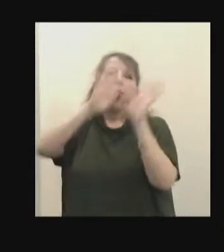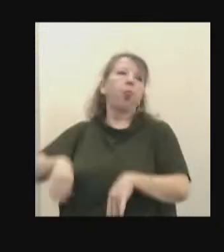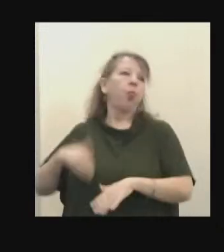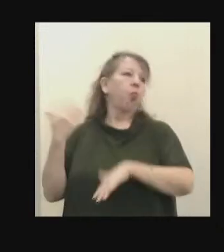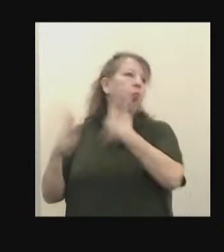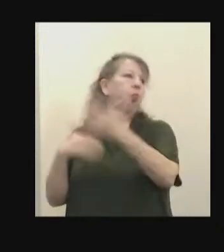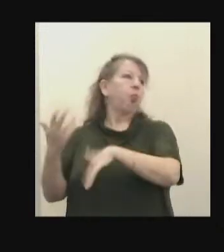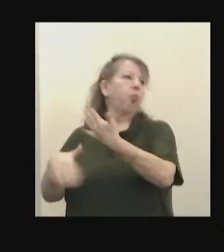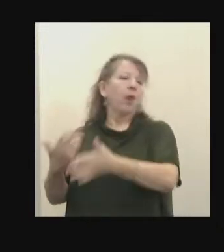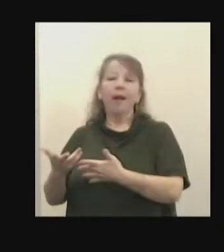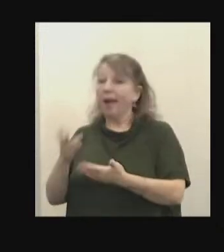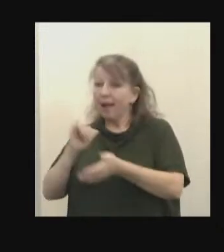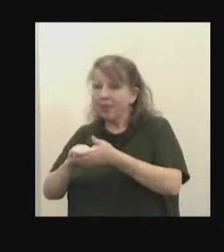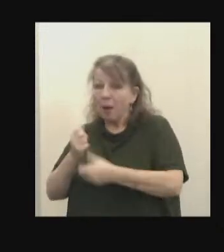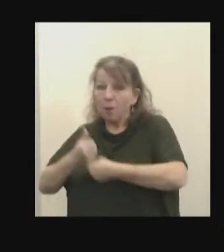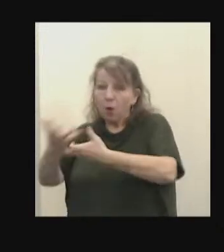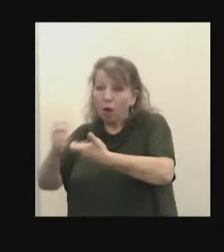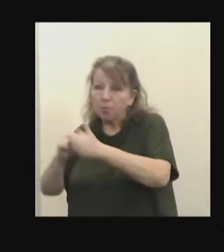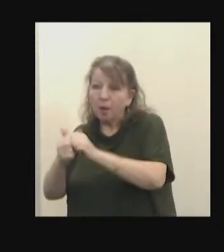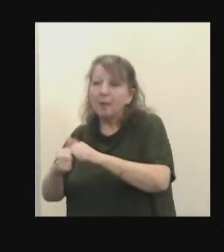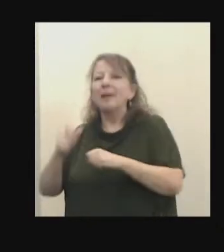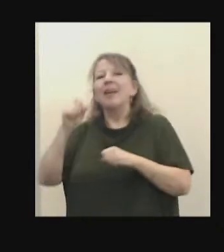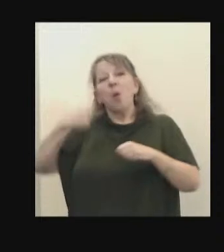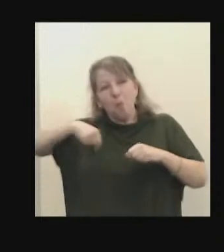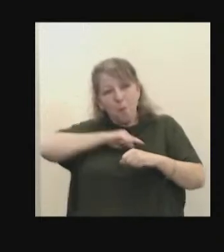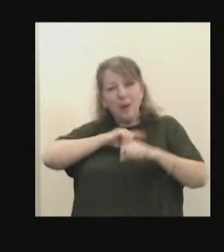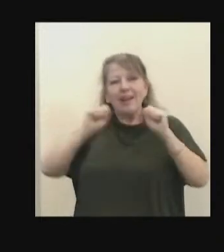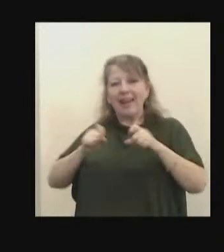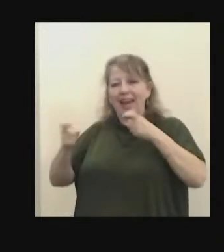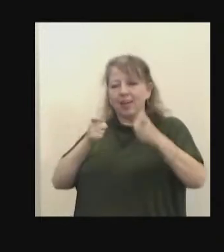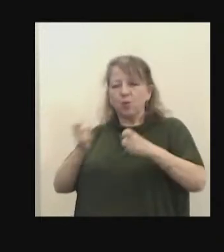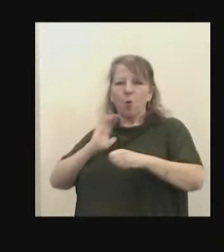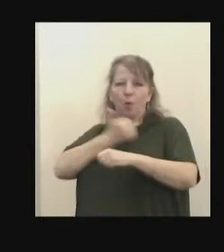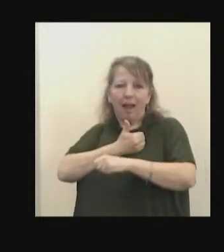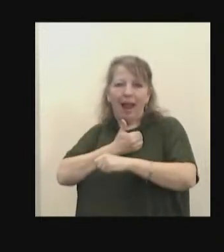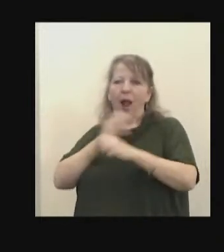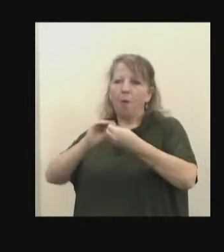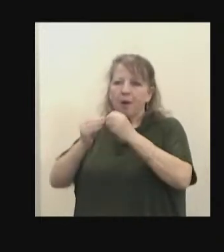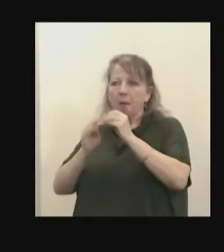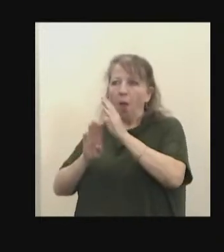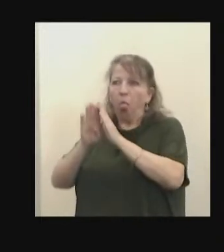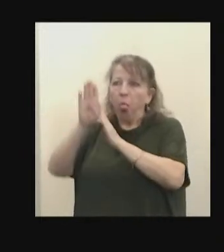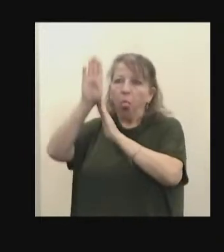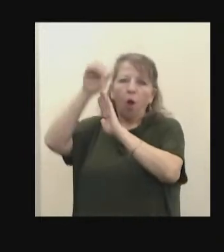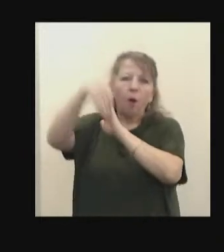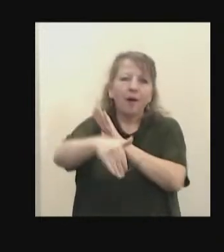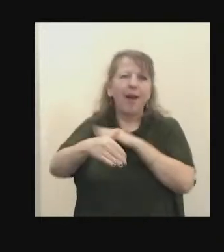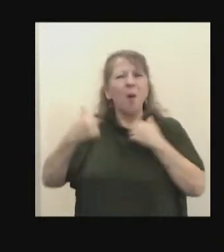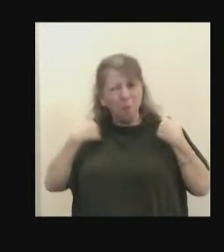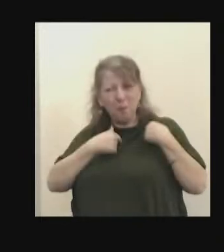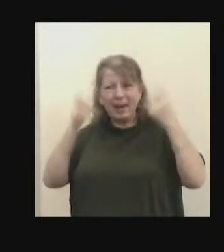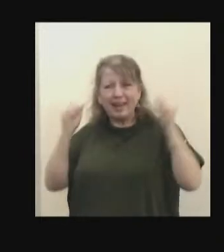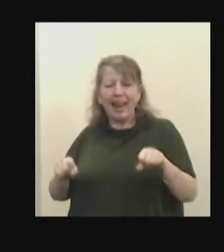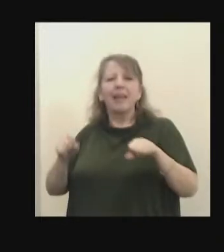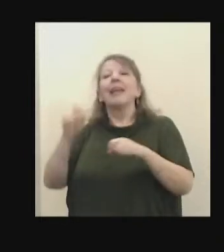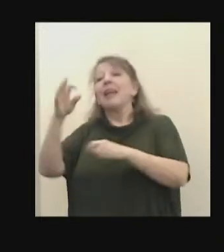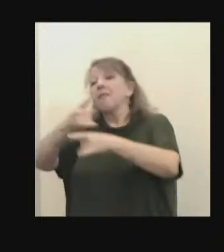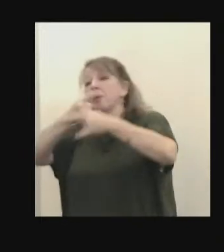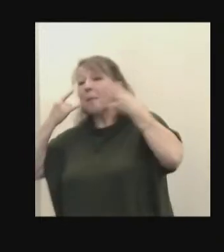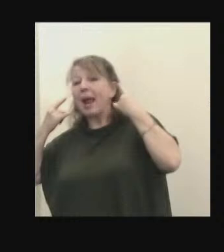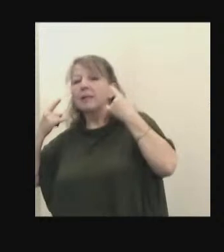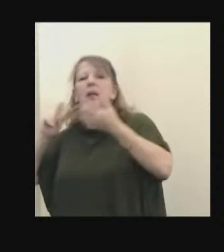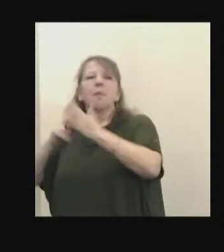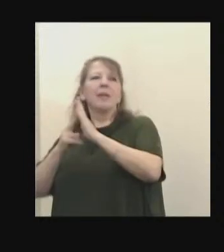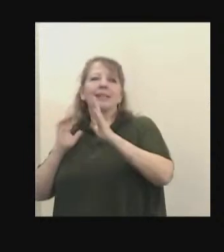to change the dynamics of our hospital census and our COVID-19 numbers in our community by masking. Masking is a very